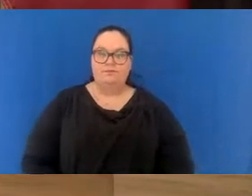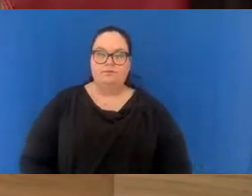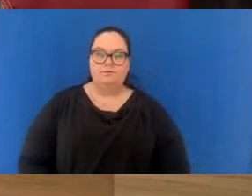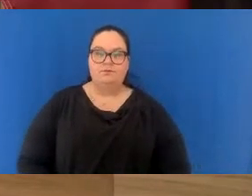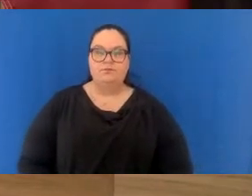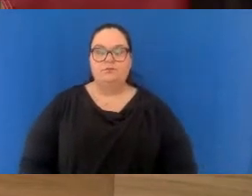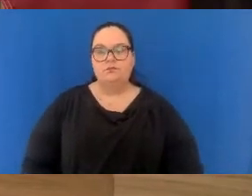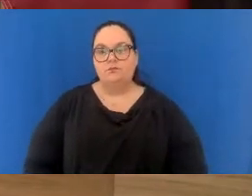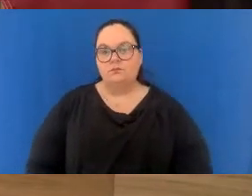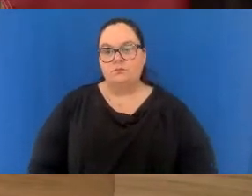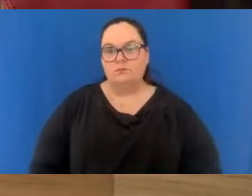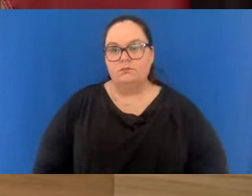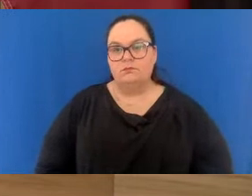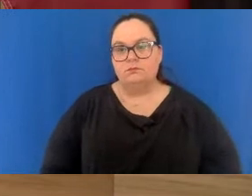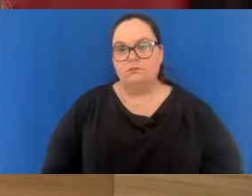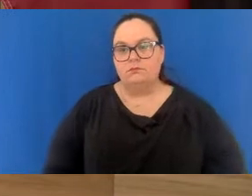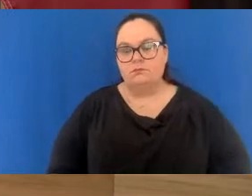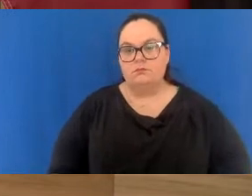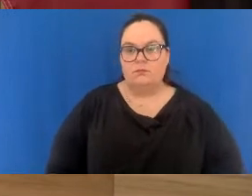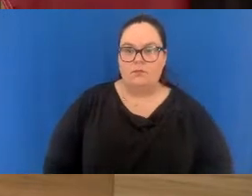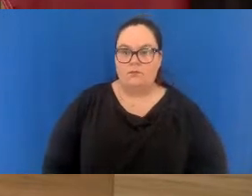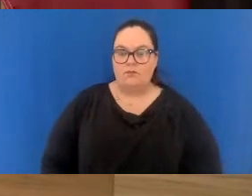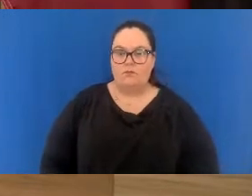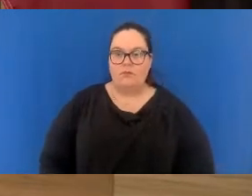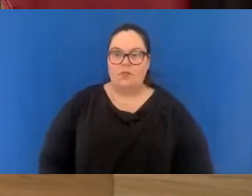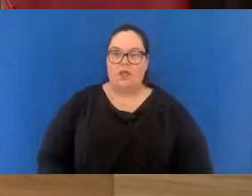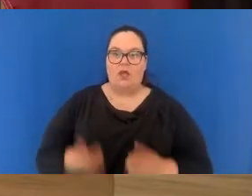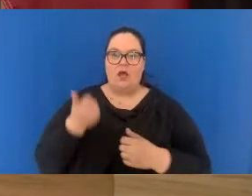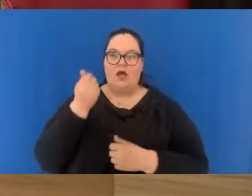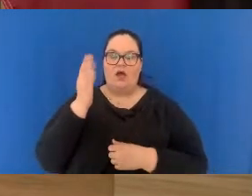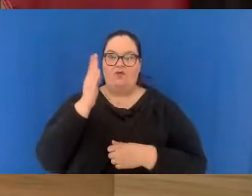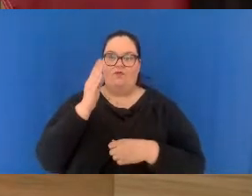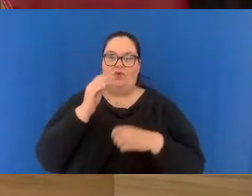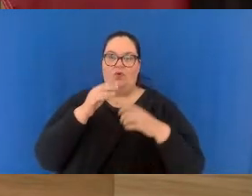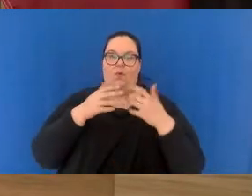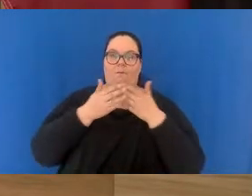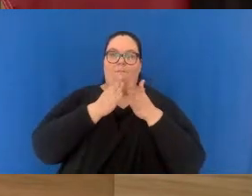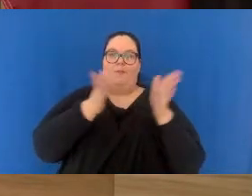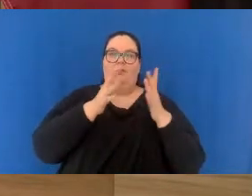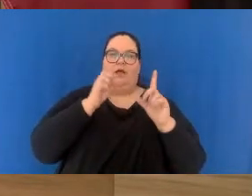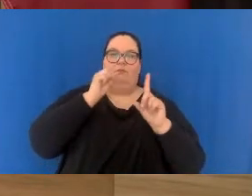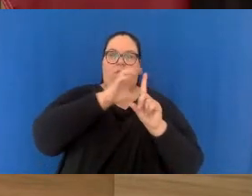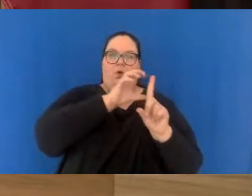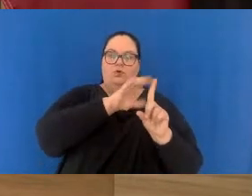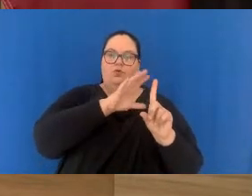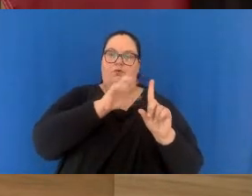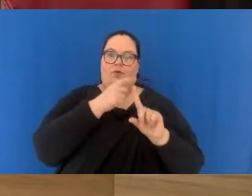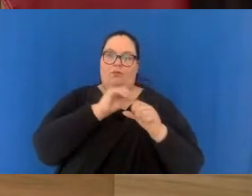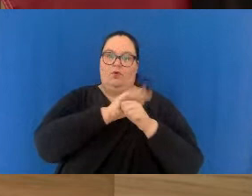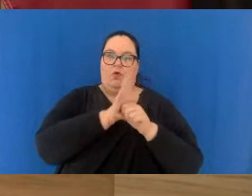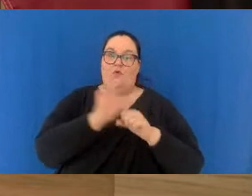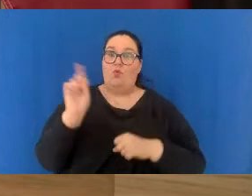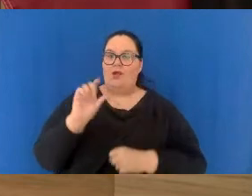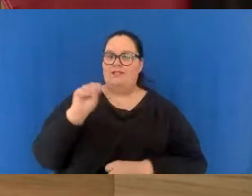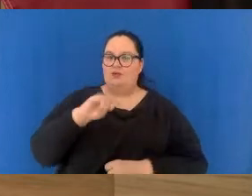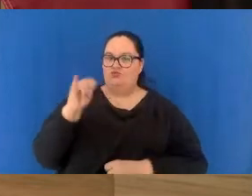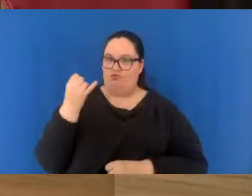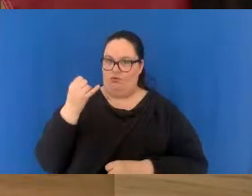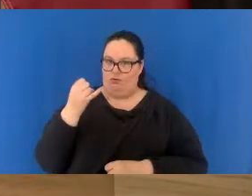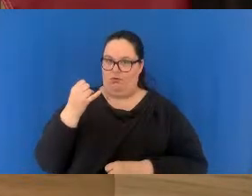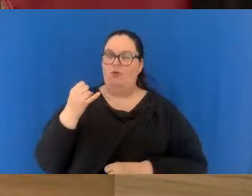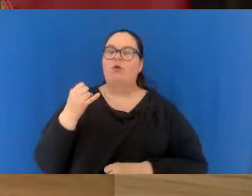of some public exposures. So I'm just going to comment on a few of those, and they are in St. John.